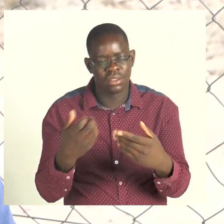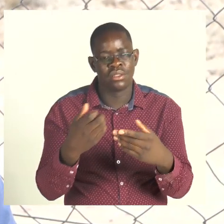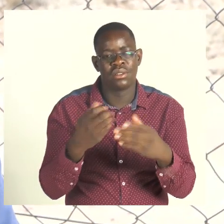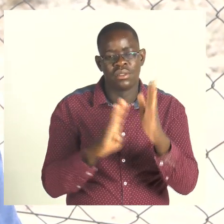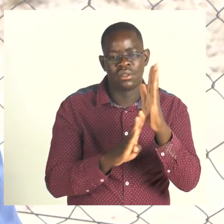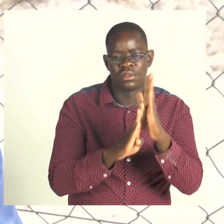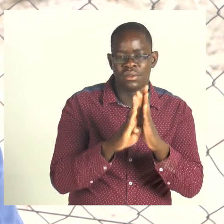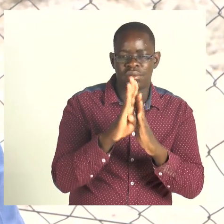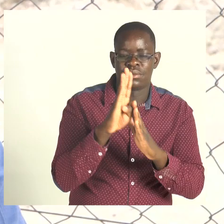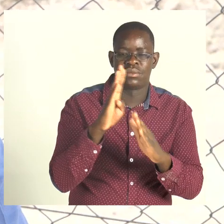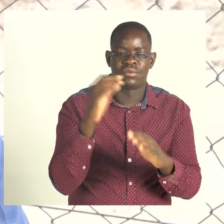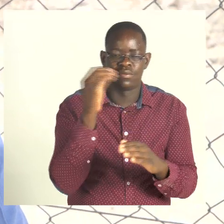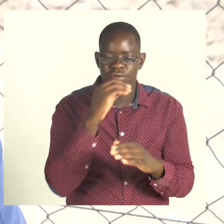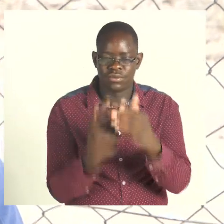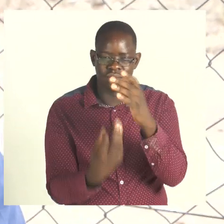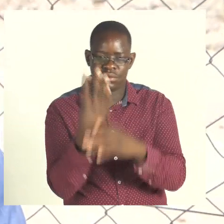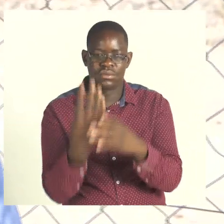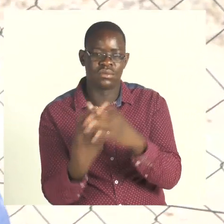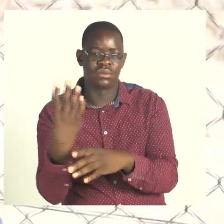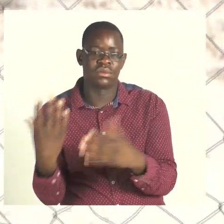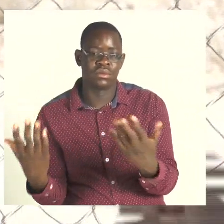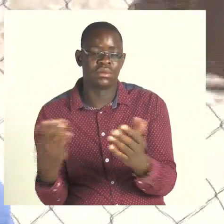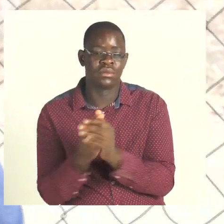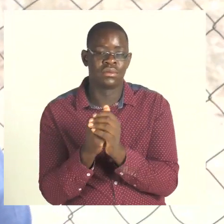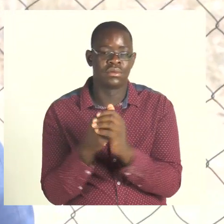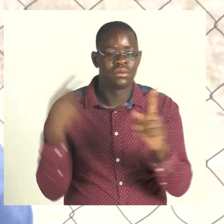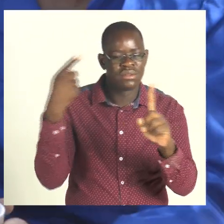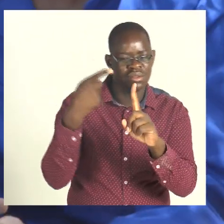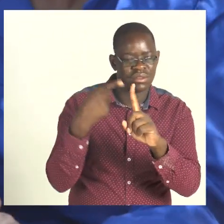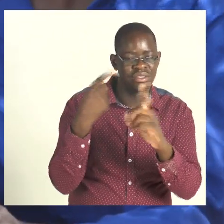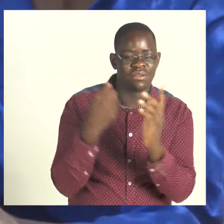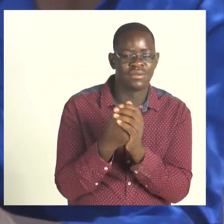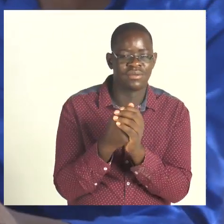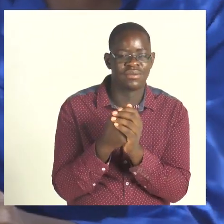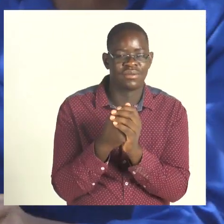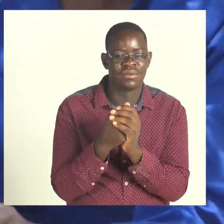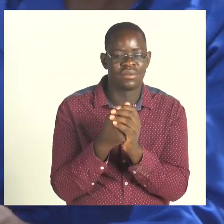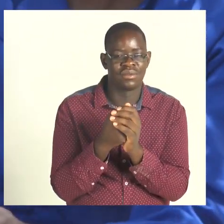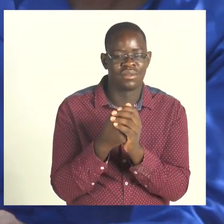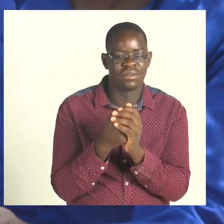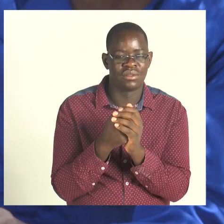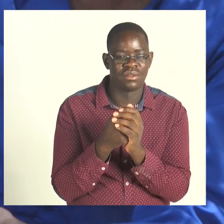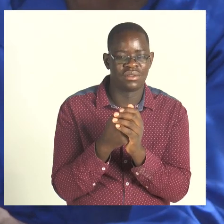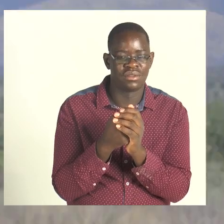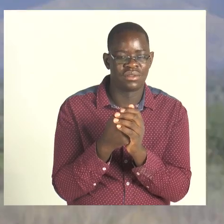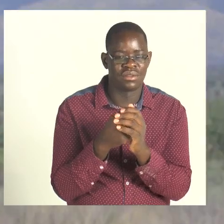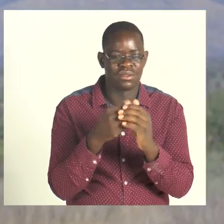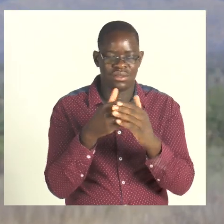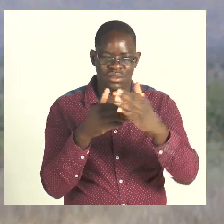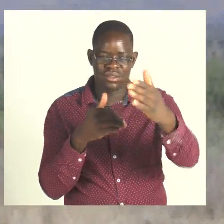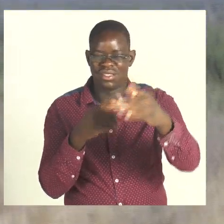land for crop farming. My aim was to increase it at least up to that